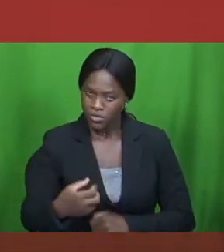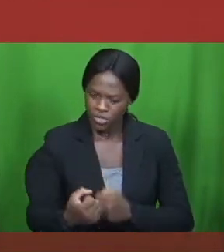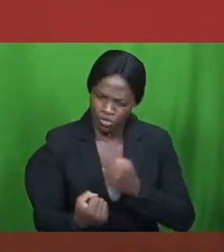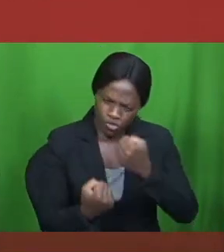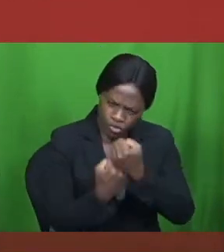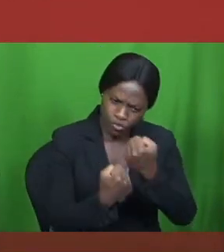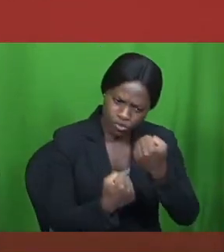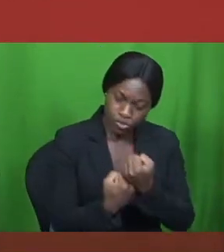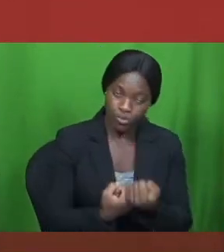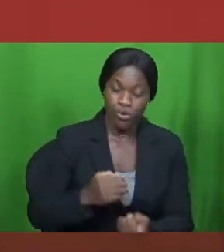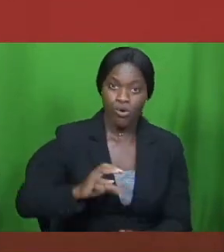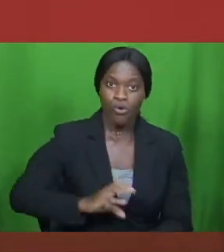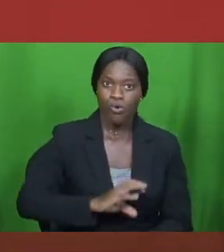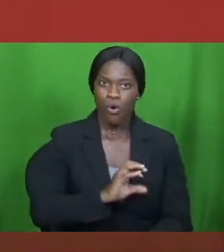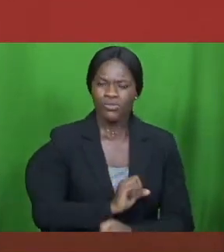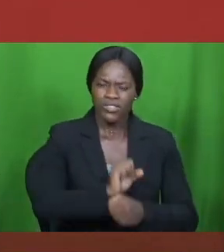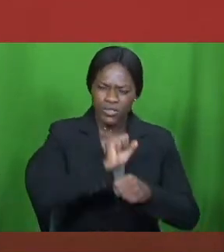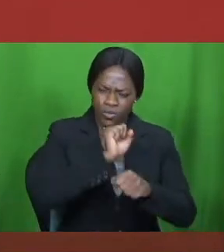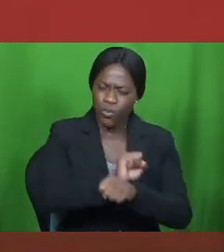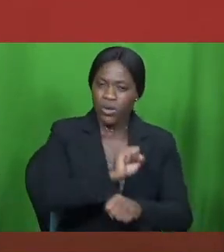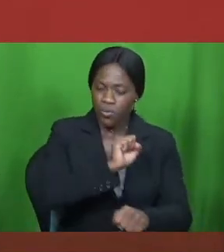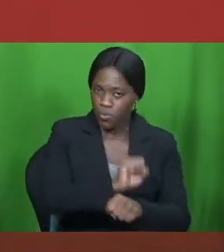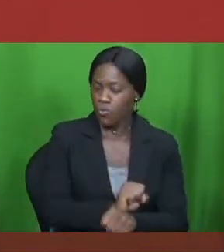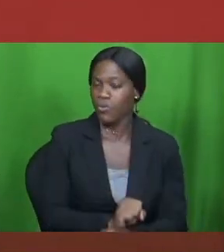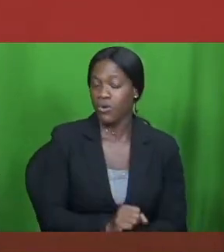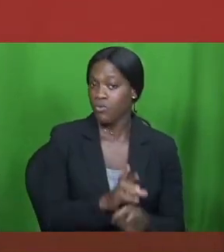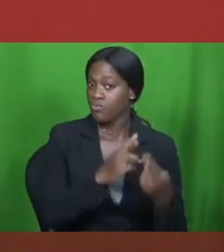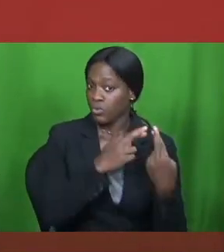the committees to deliver on their mandate.